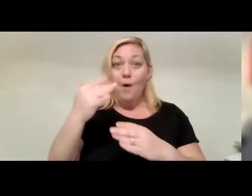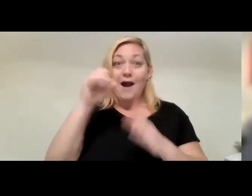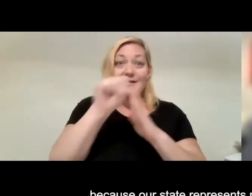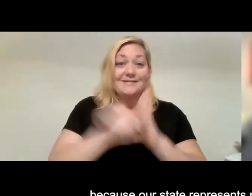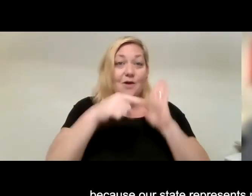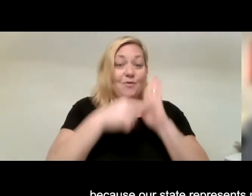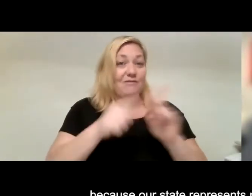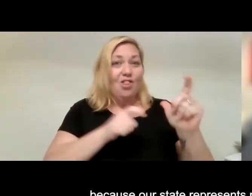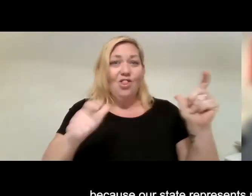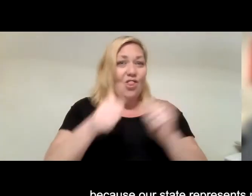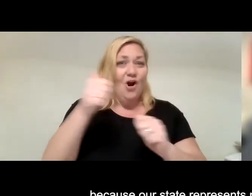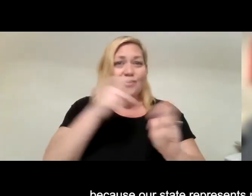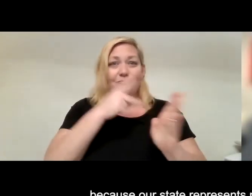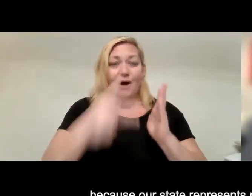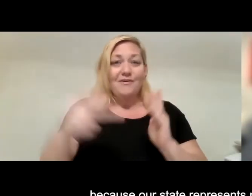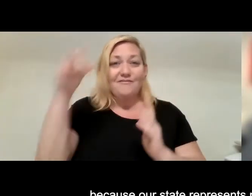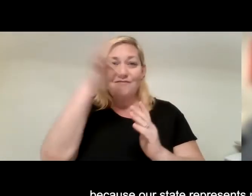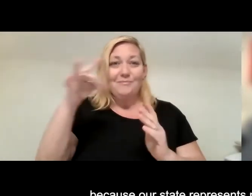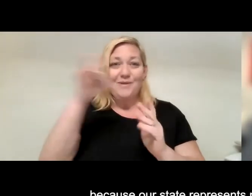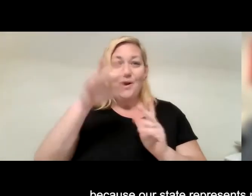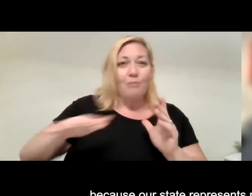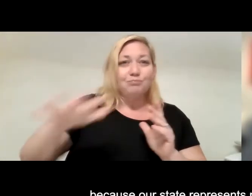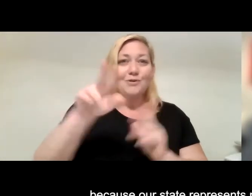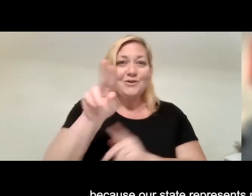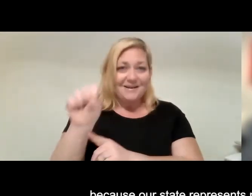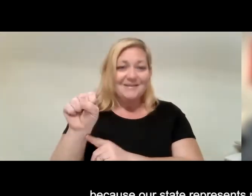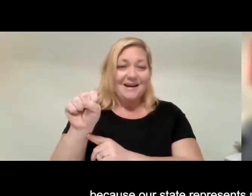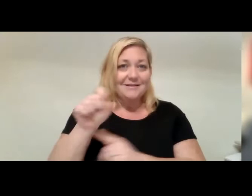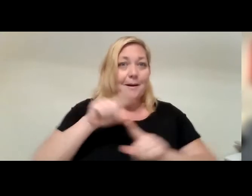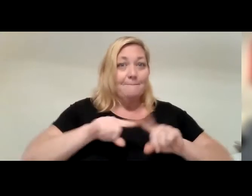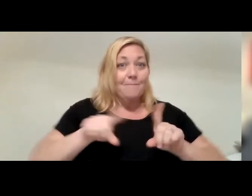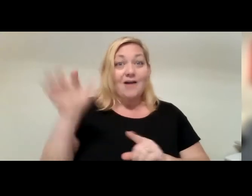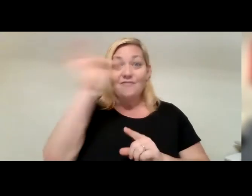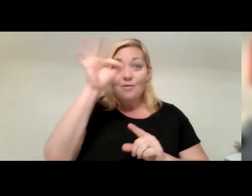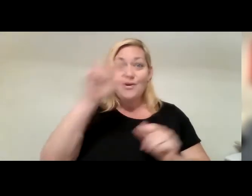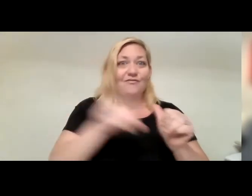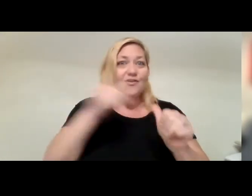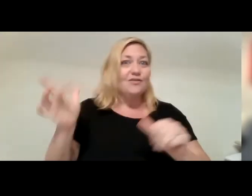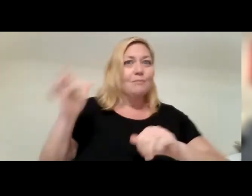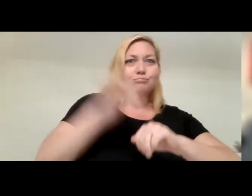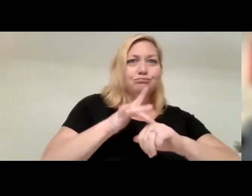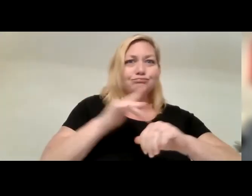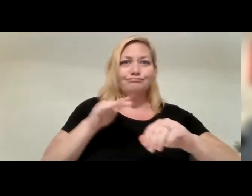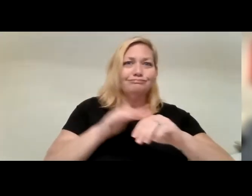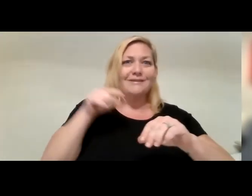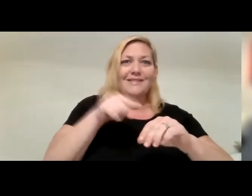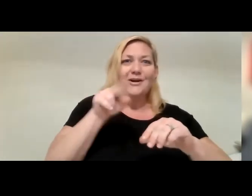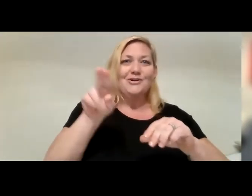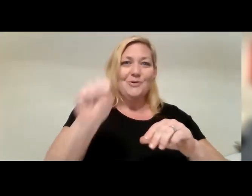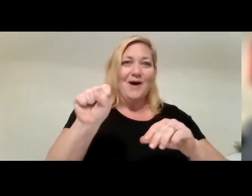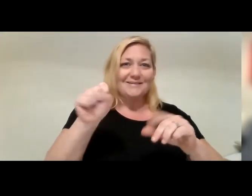represents the largest population of Filipinos in the United States, but is where Filipinos first stepped foot in the continental United